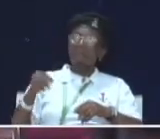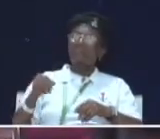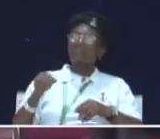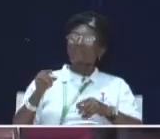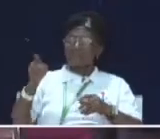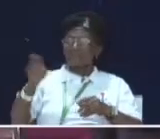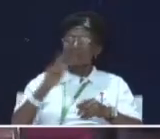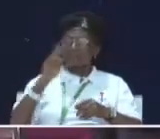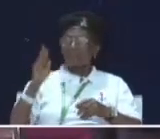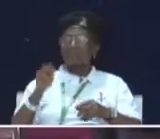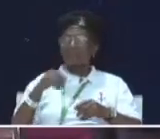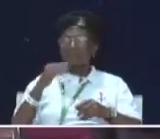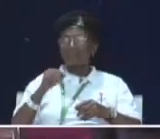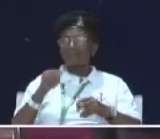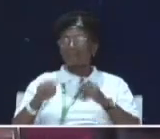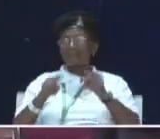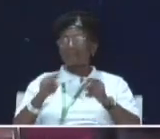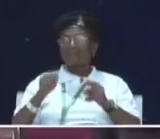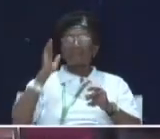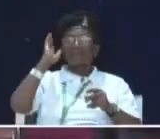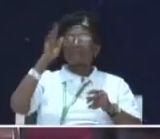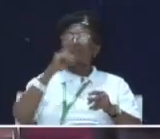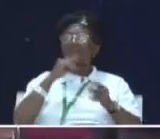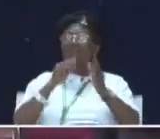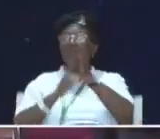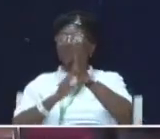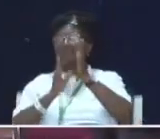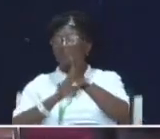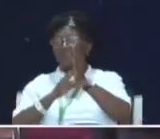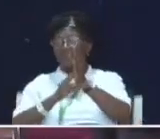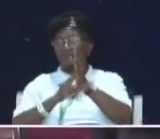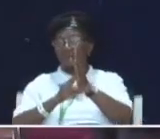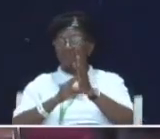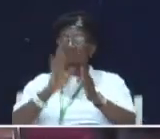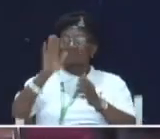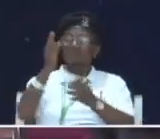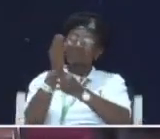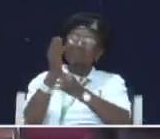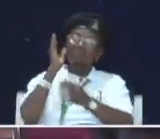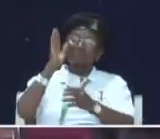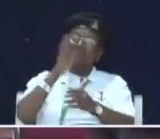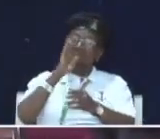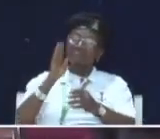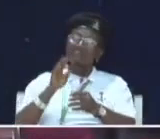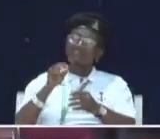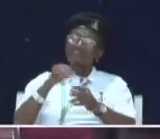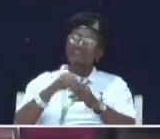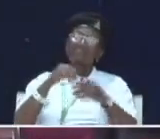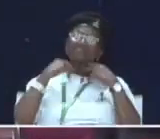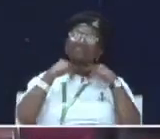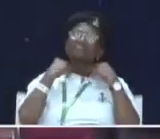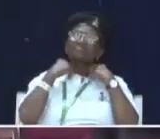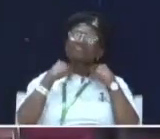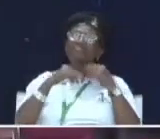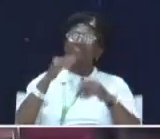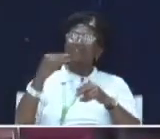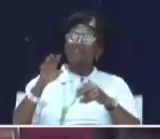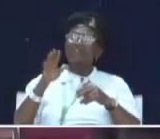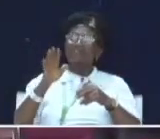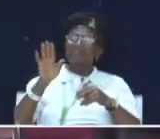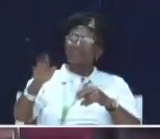thy brethren shall praise. Thy hand shall be in the neck of thy